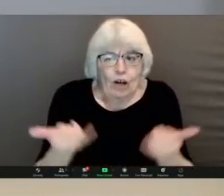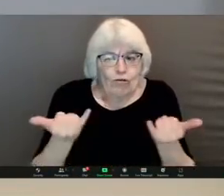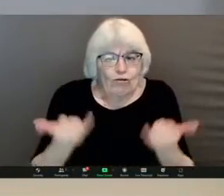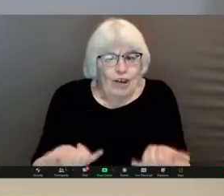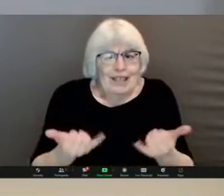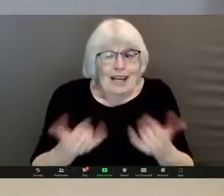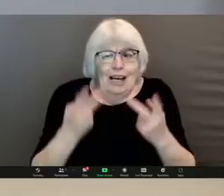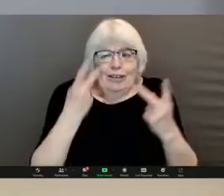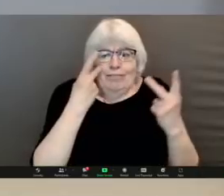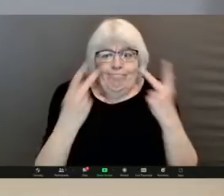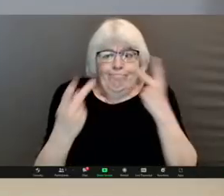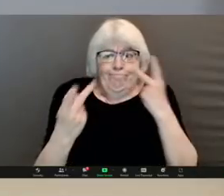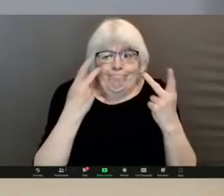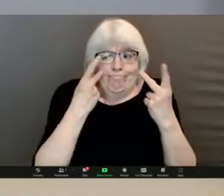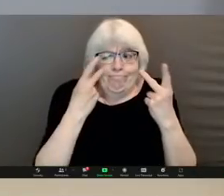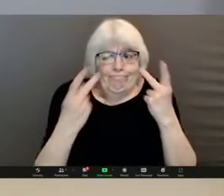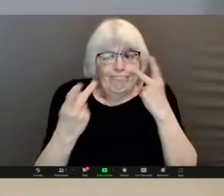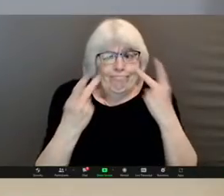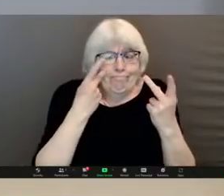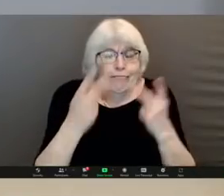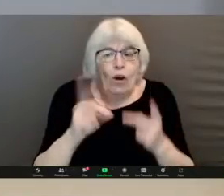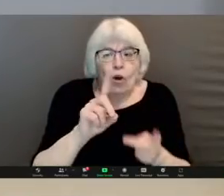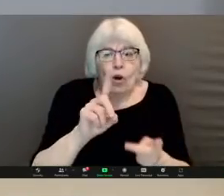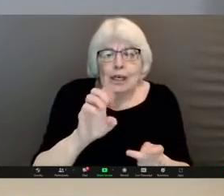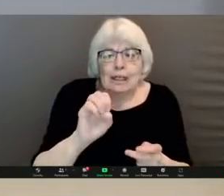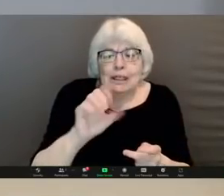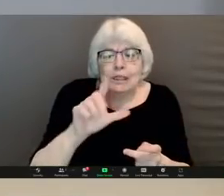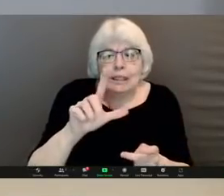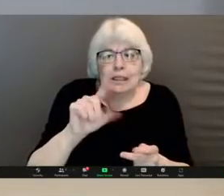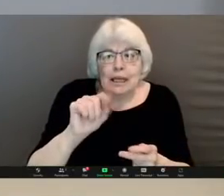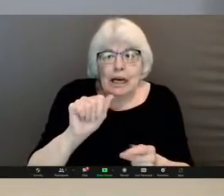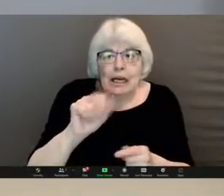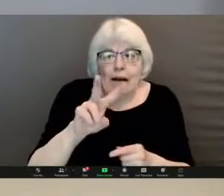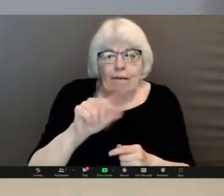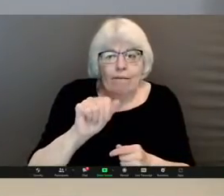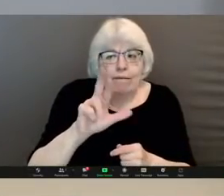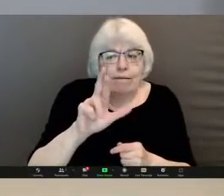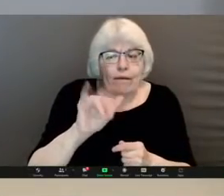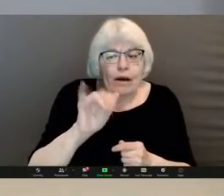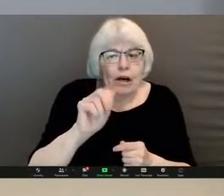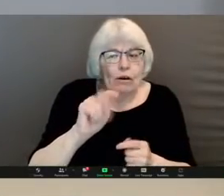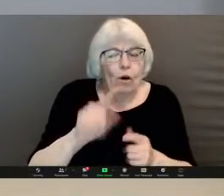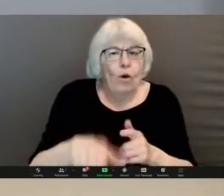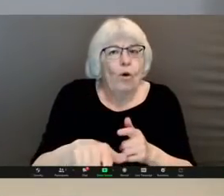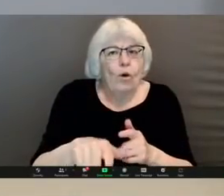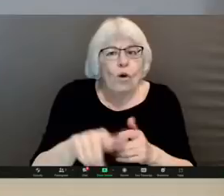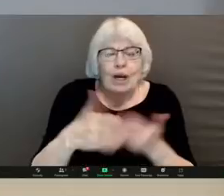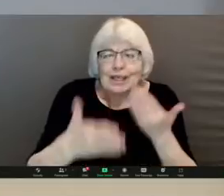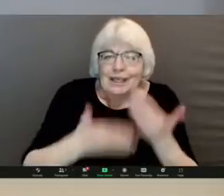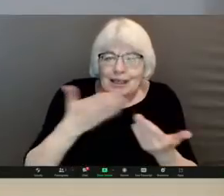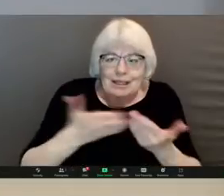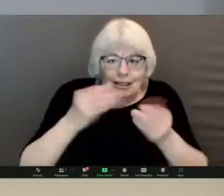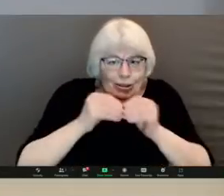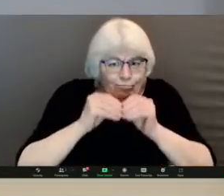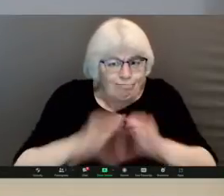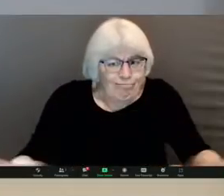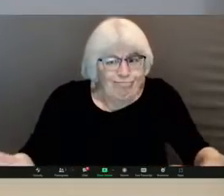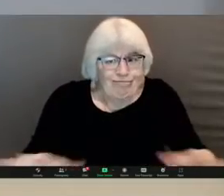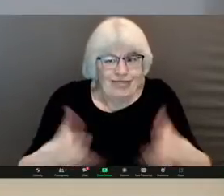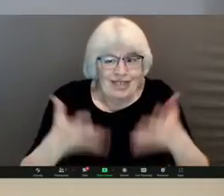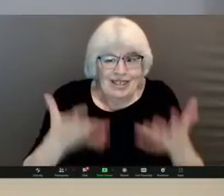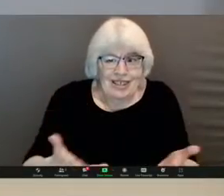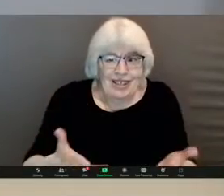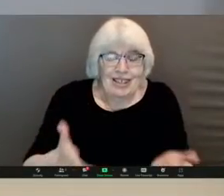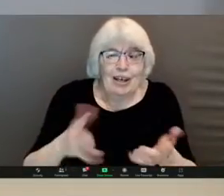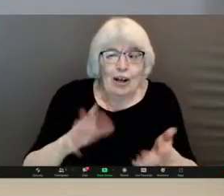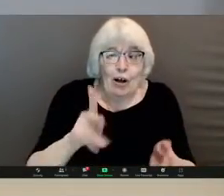Delta variant has emerged as the dominant strain of COVID-19. In PEI, for instance, all cases with sequencing information since June